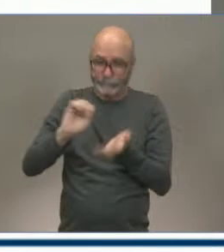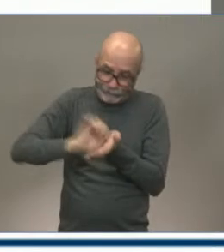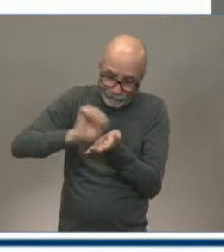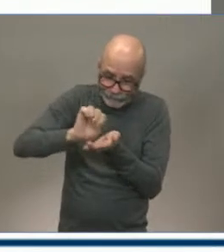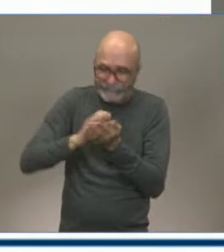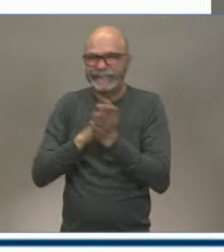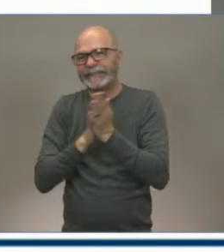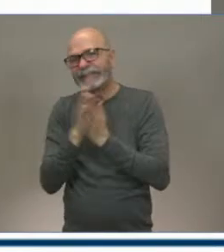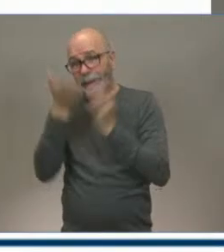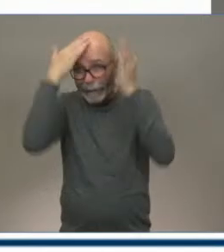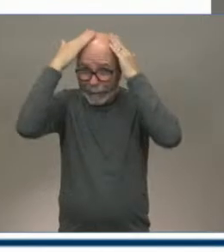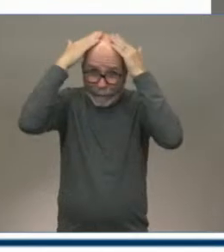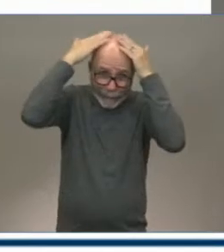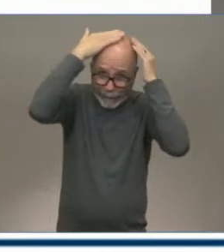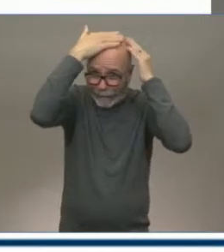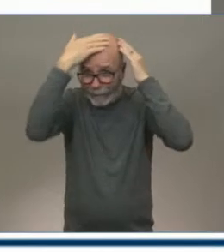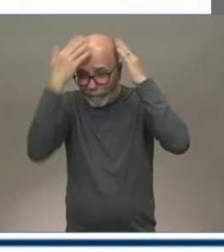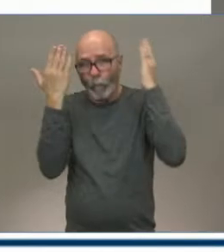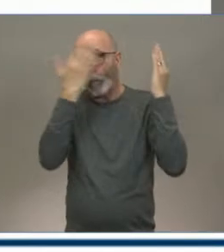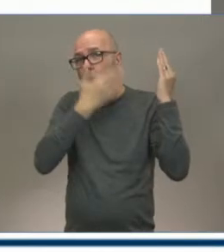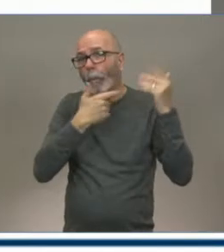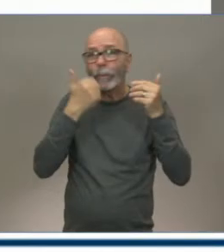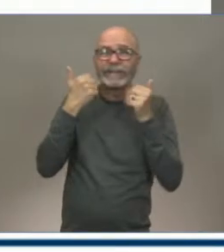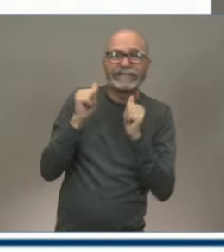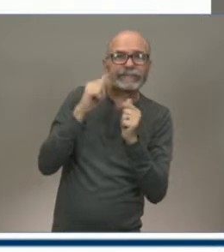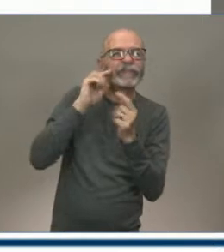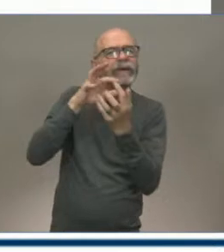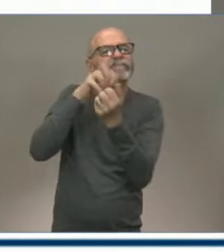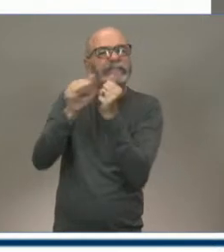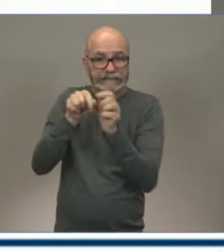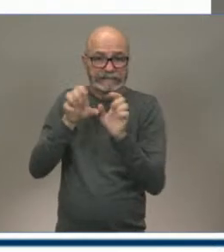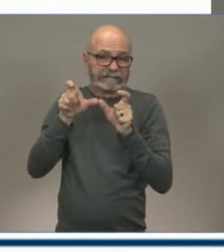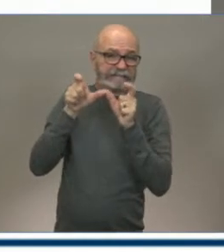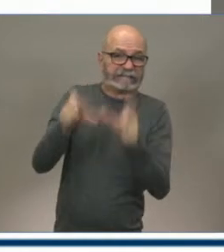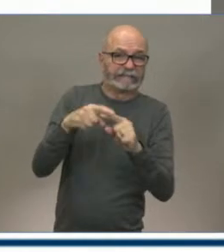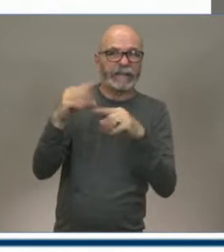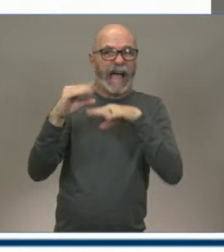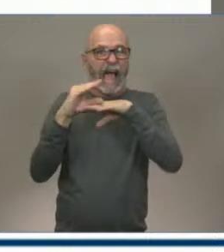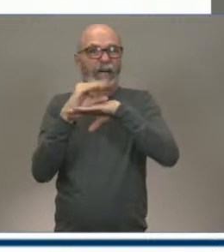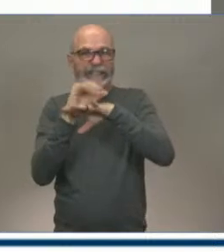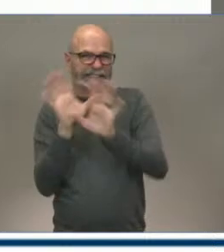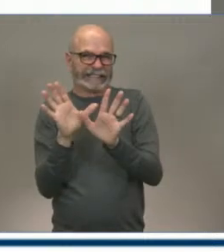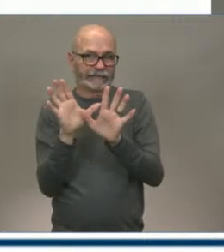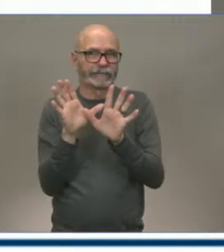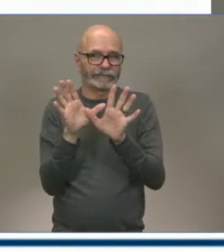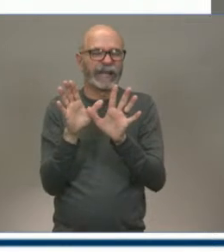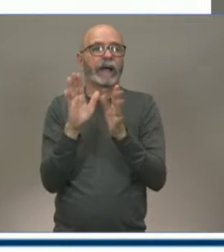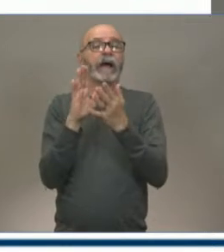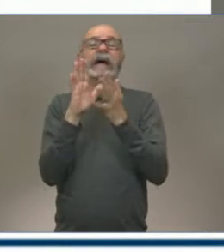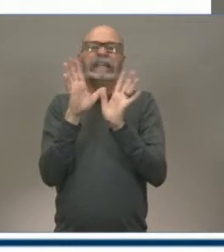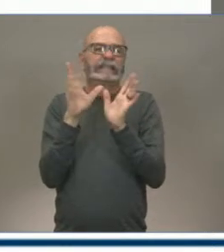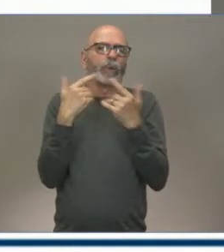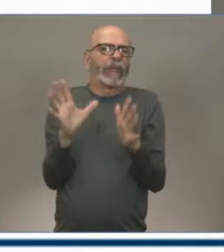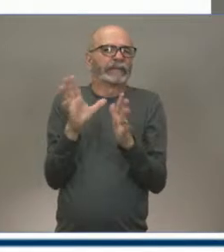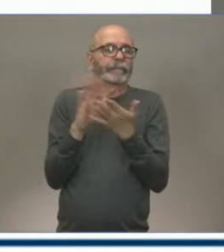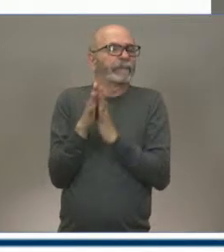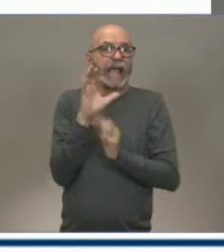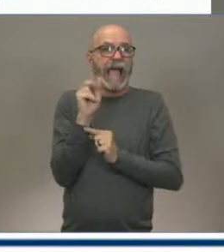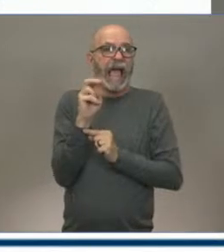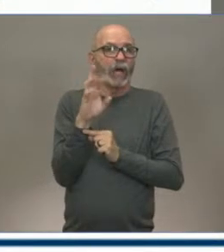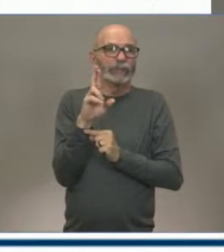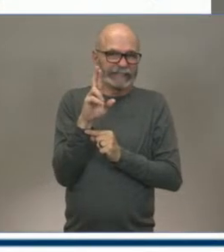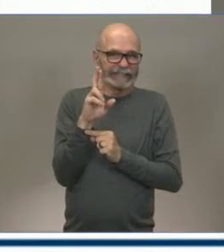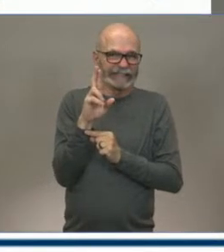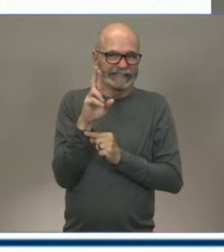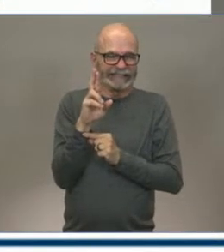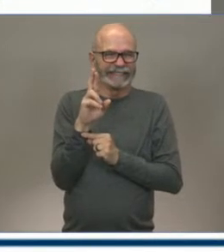skin, damaged skin, which has a small risk of turning into a cancer. So I'm doing that. One of the normal side effects is the redness